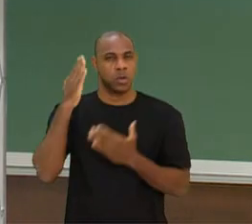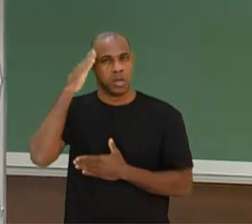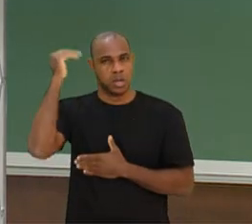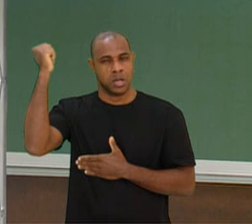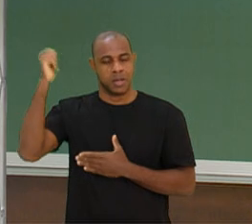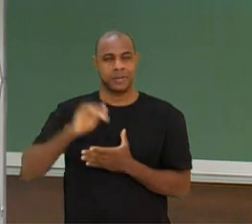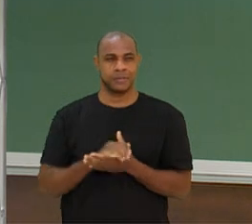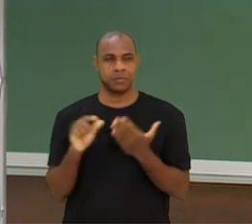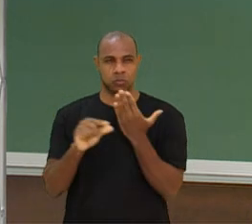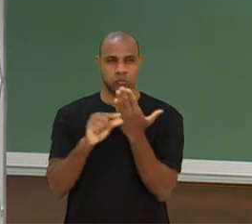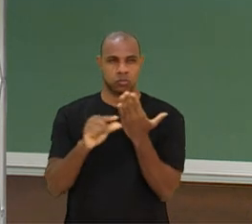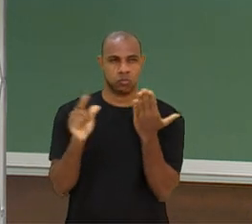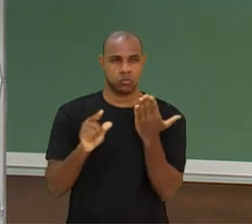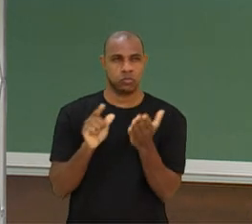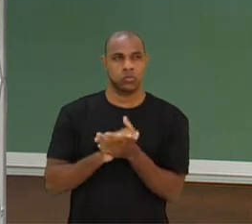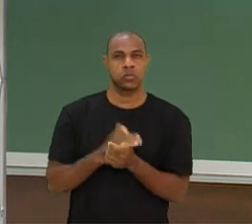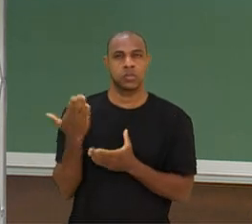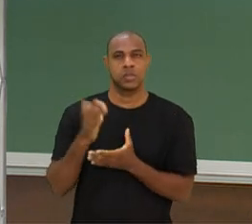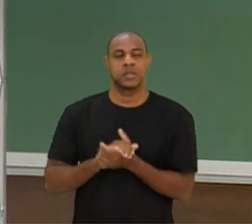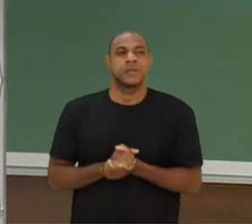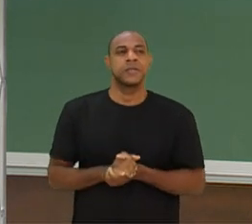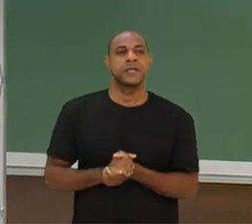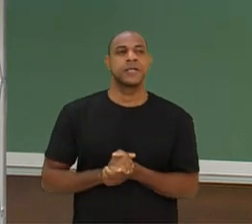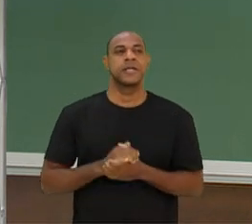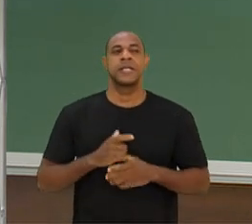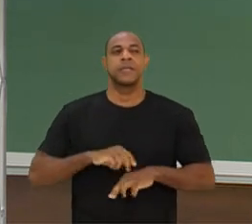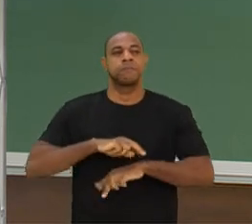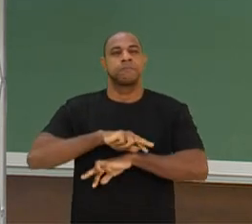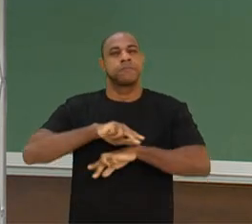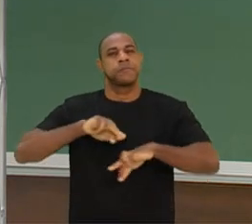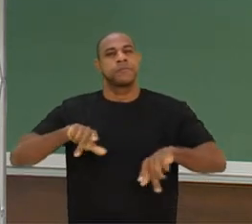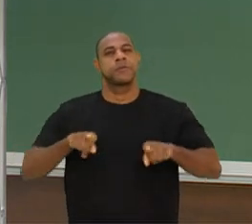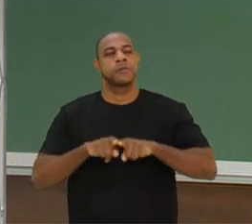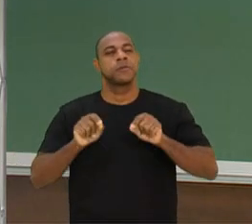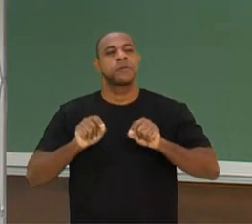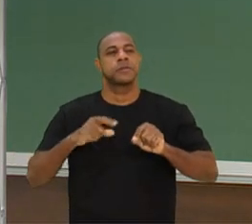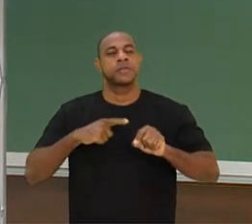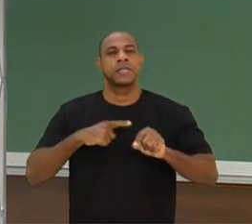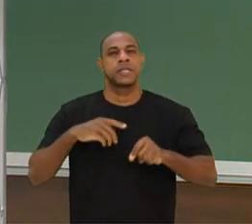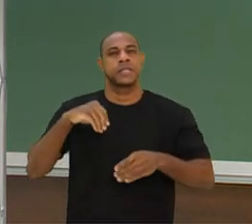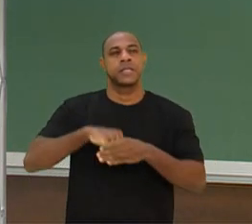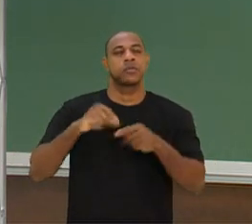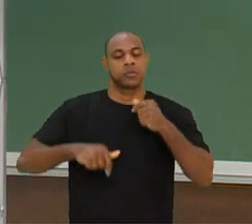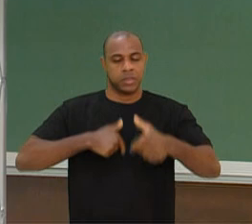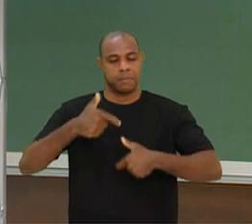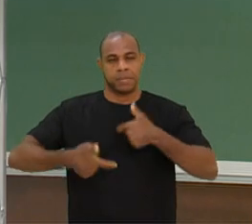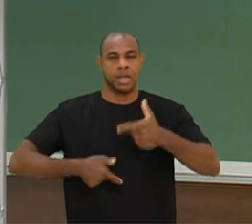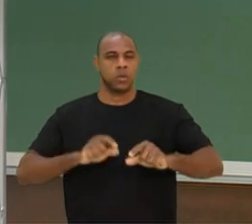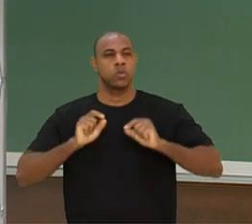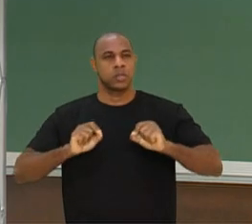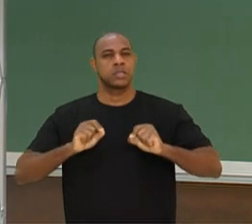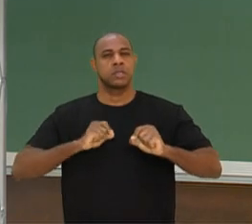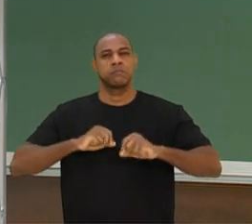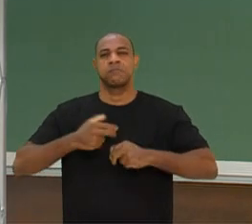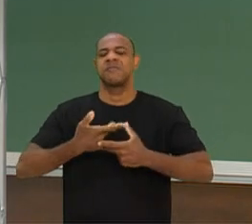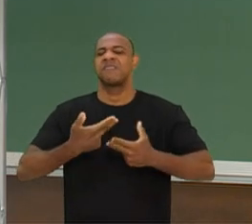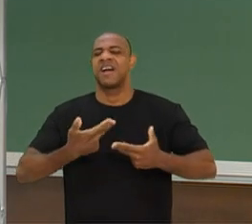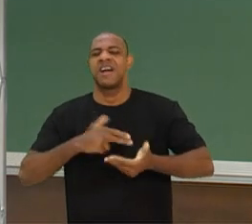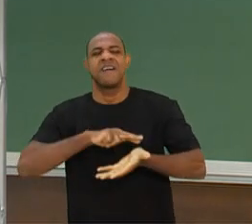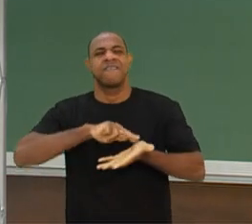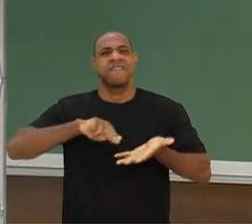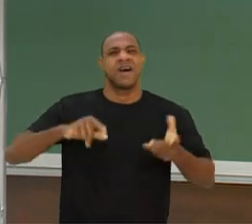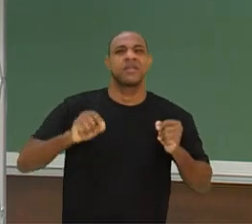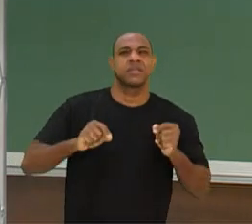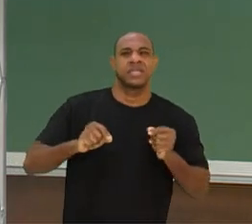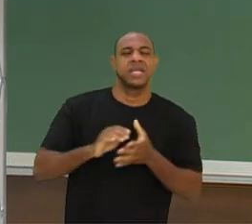estadunidenses modernos mais versáteis e prolíficos. E ele tem, dentro do seu trabalho, a distinção entre o poema, a